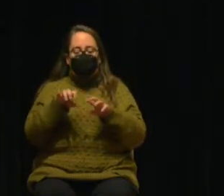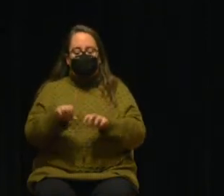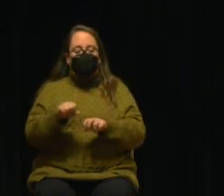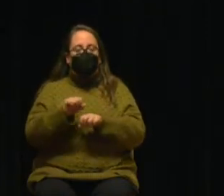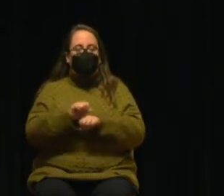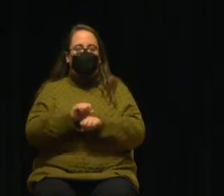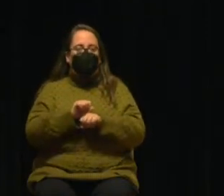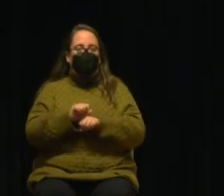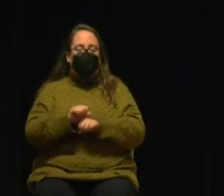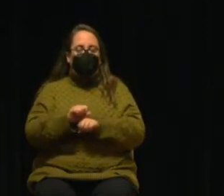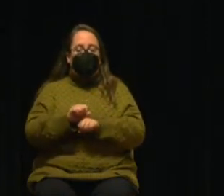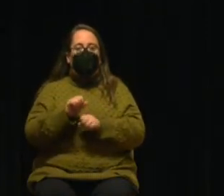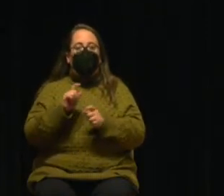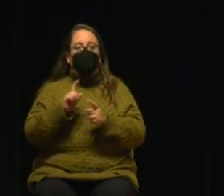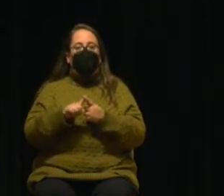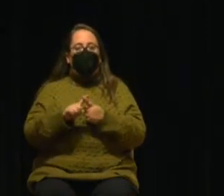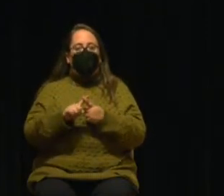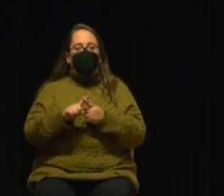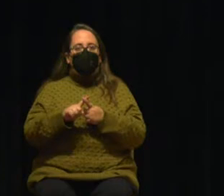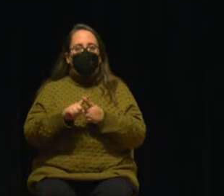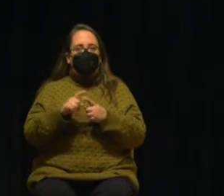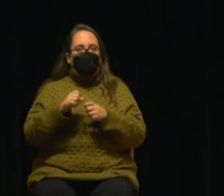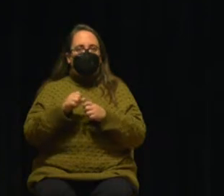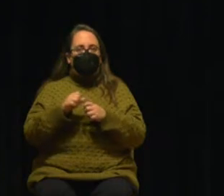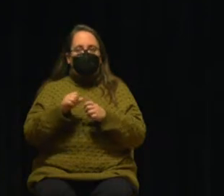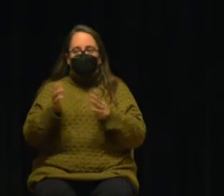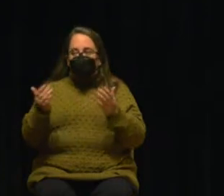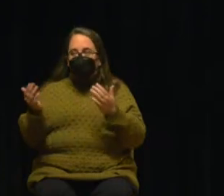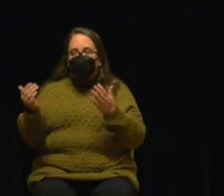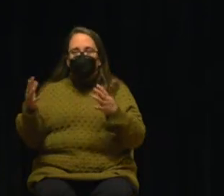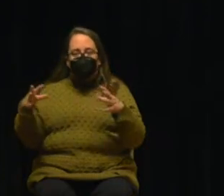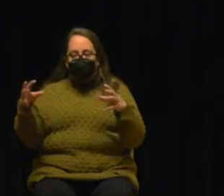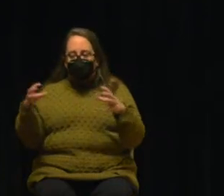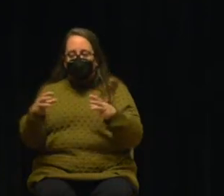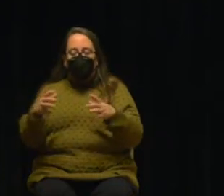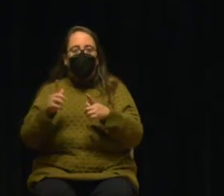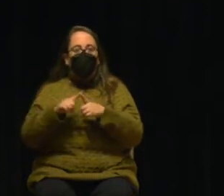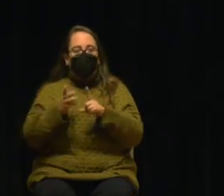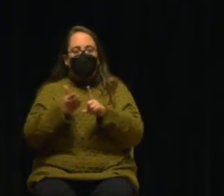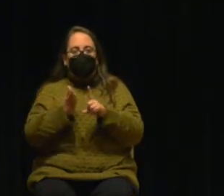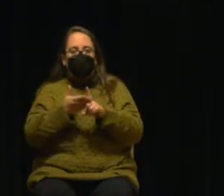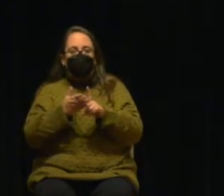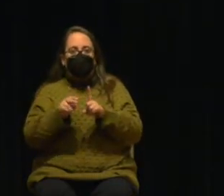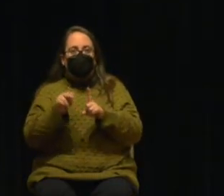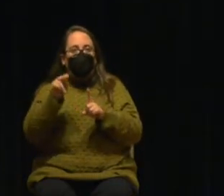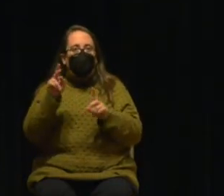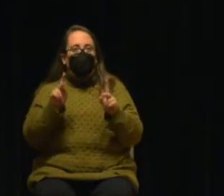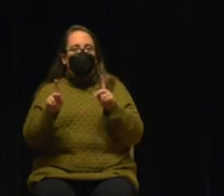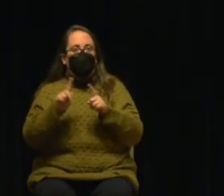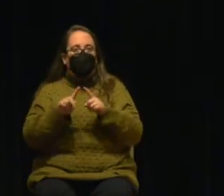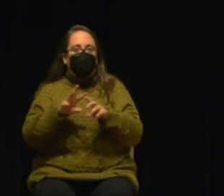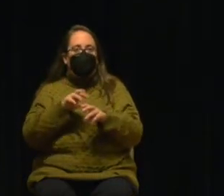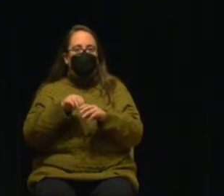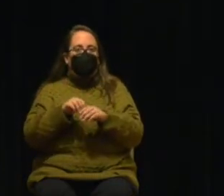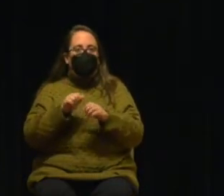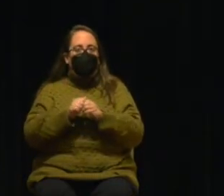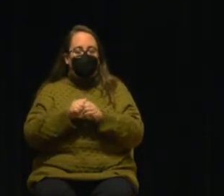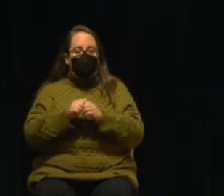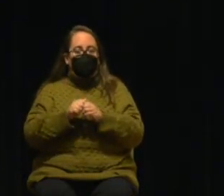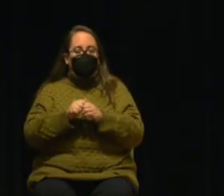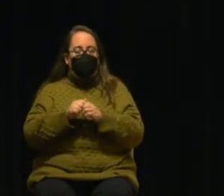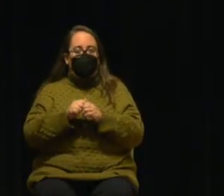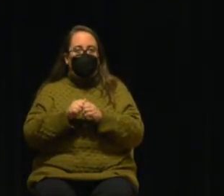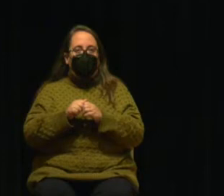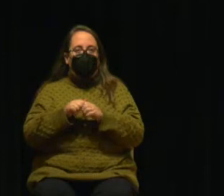slaves, to gather posses, to coerce Northern citizens to participate in the recovery of fugitive